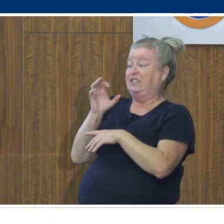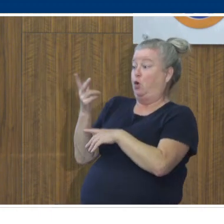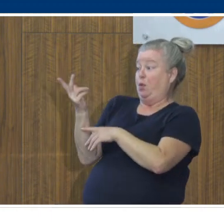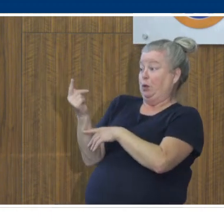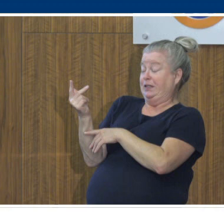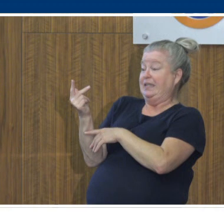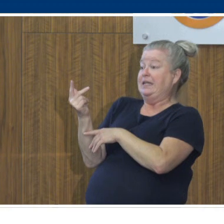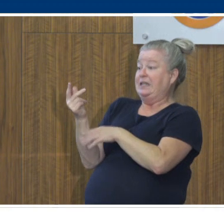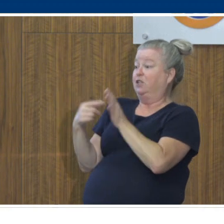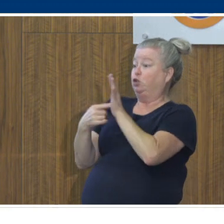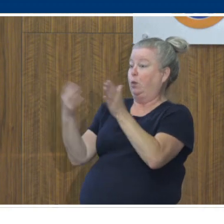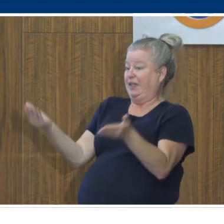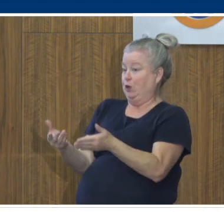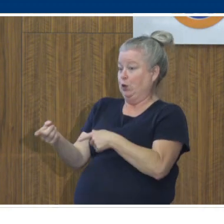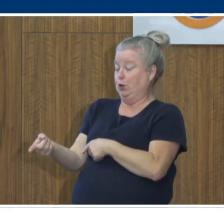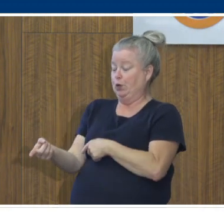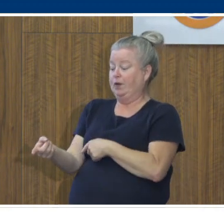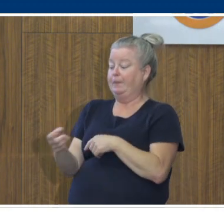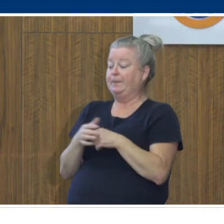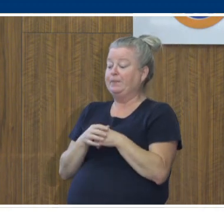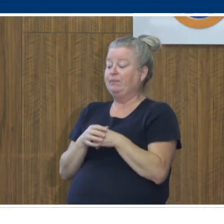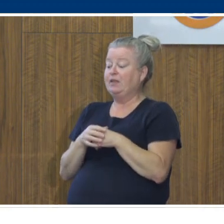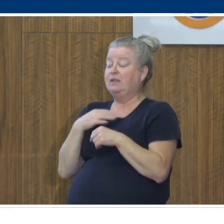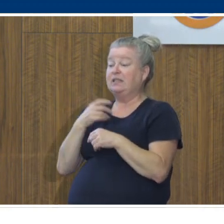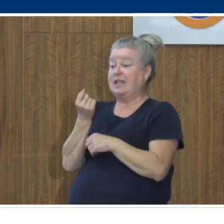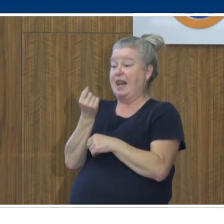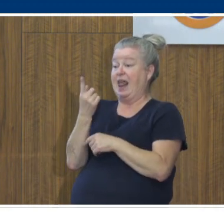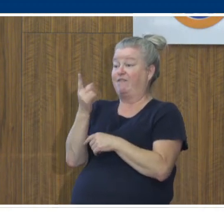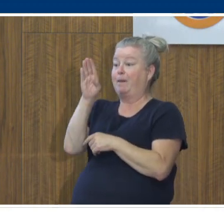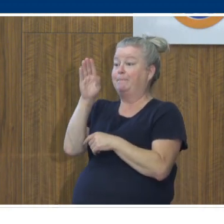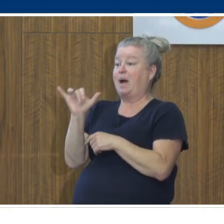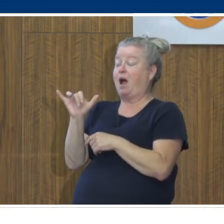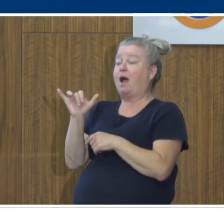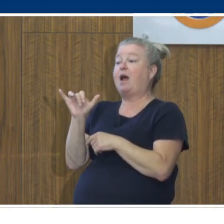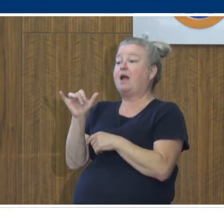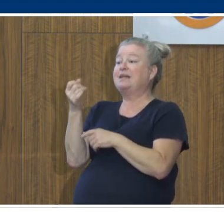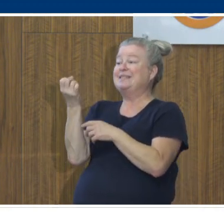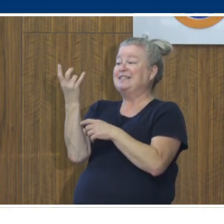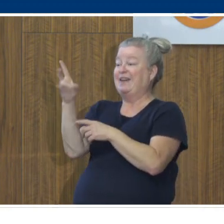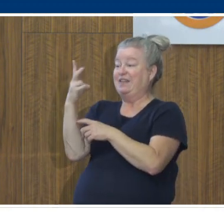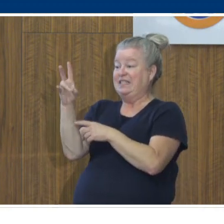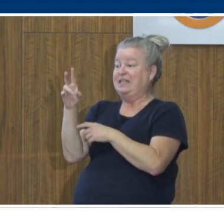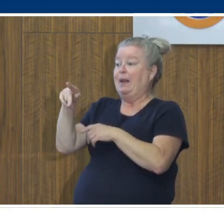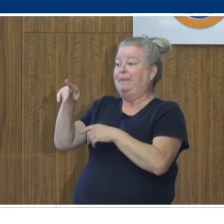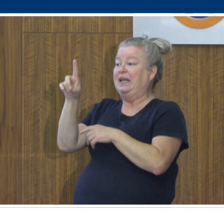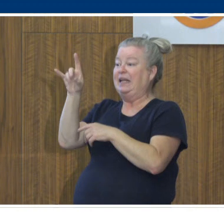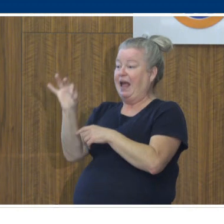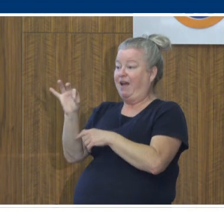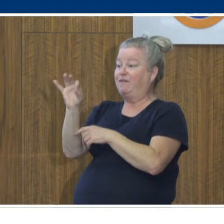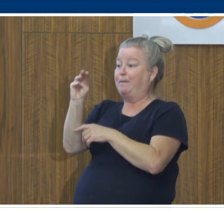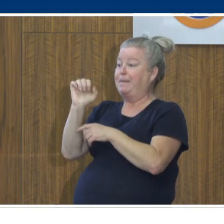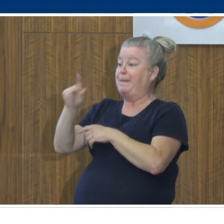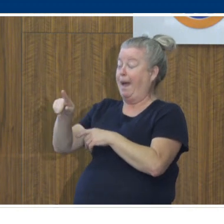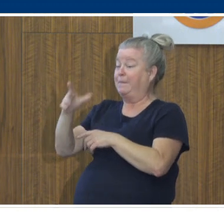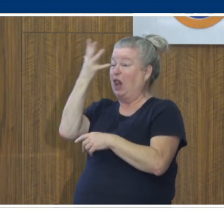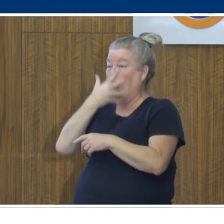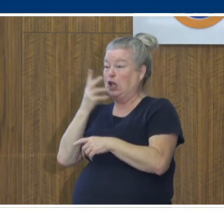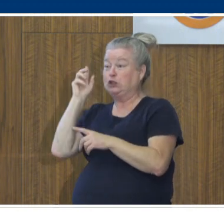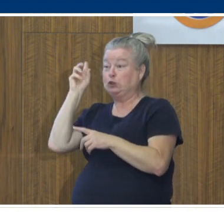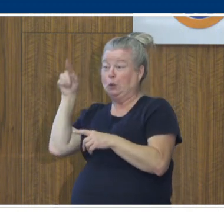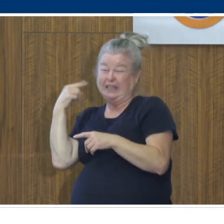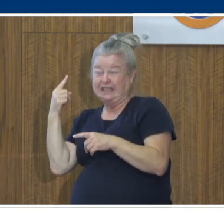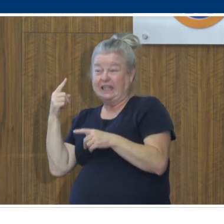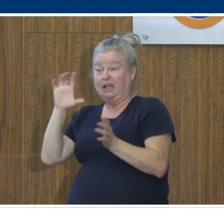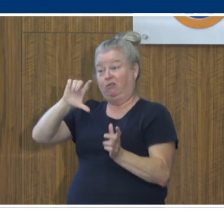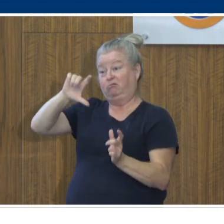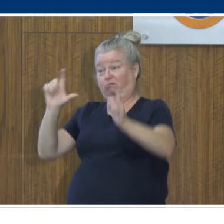613 shown here. And this is an 11 by 17 PDF map. We know that it looks kind of crazy because it's on its side, but we